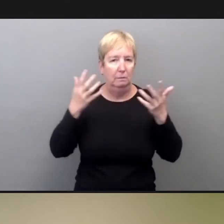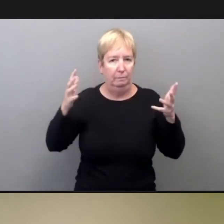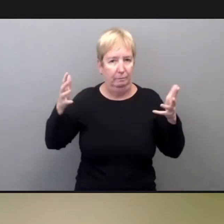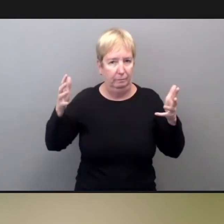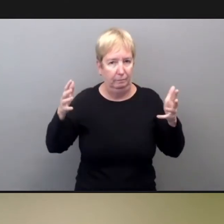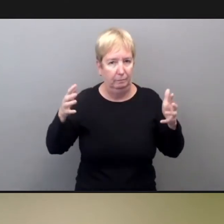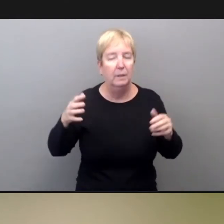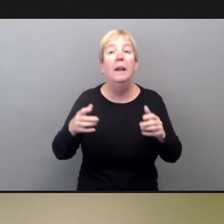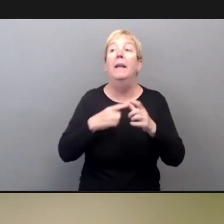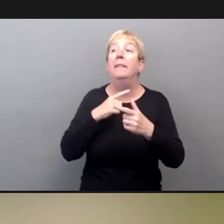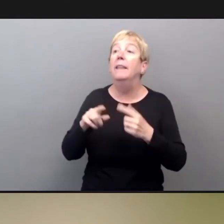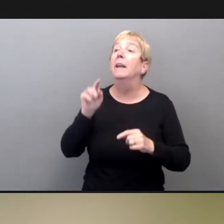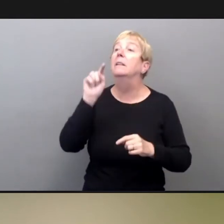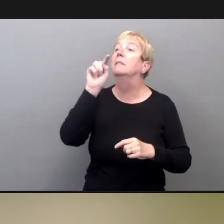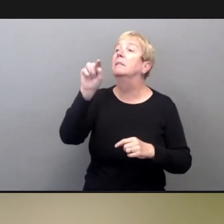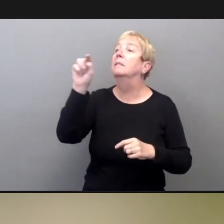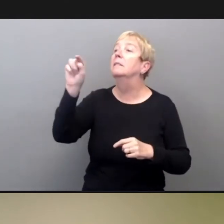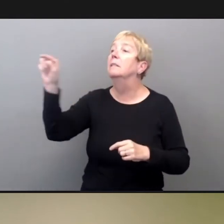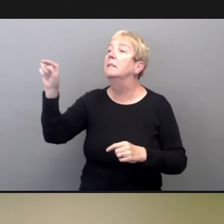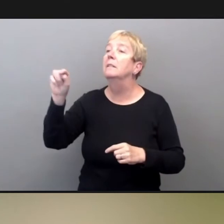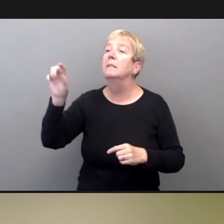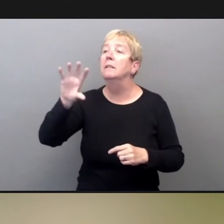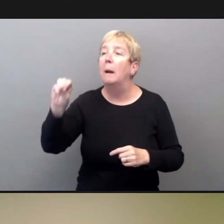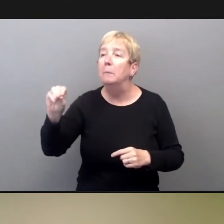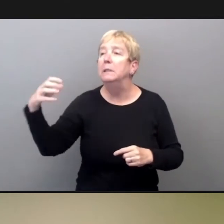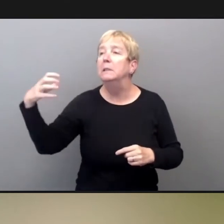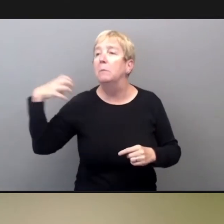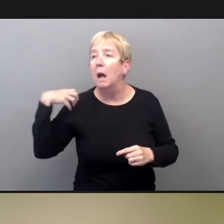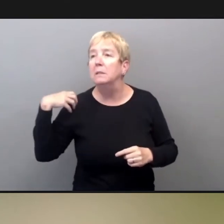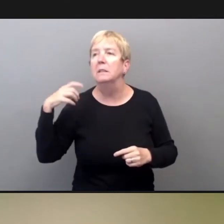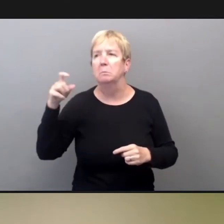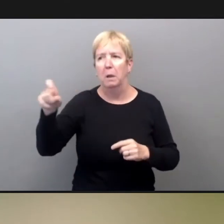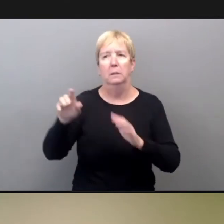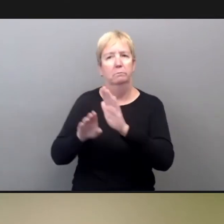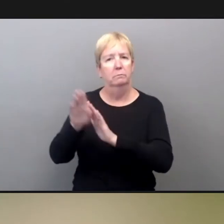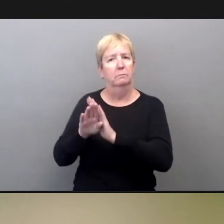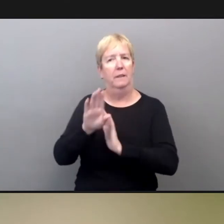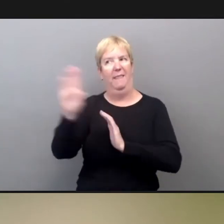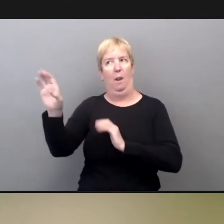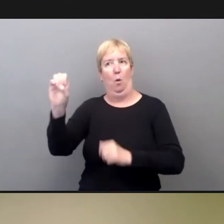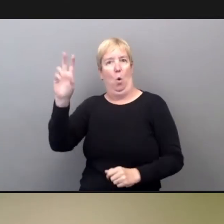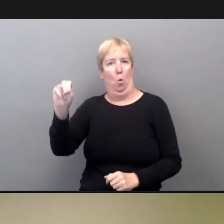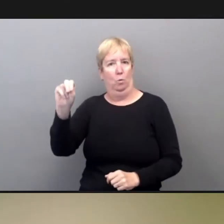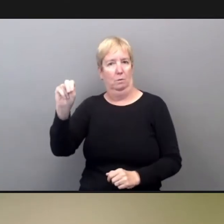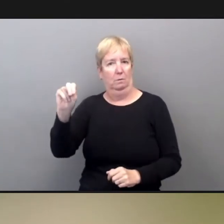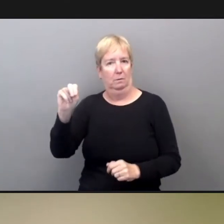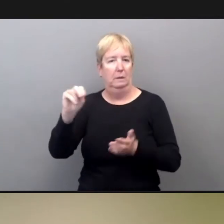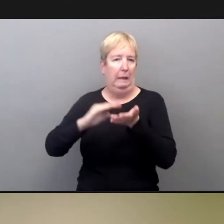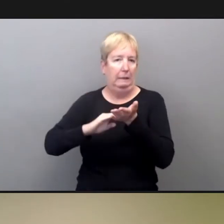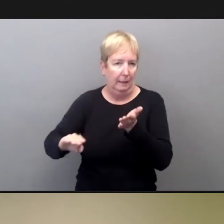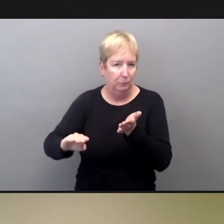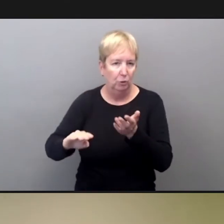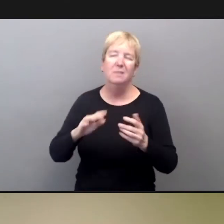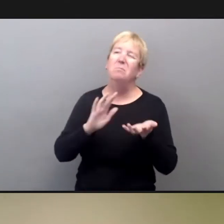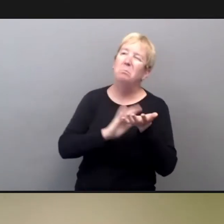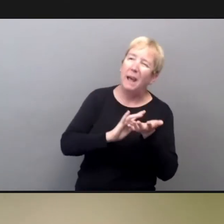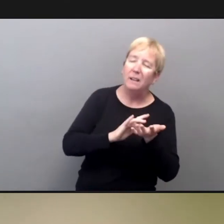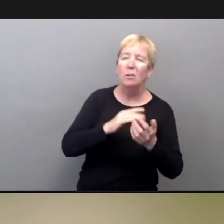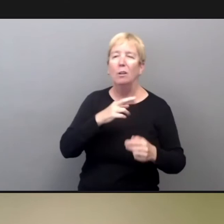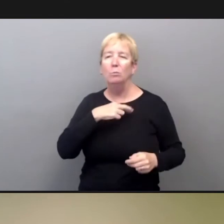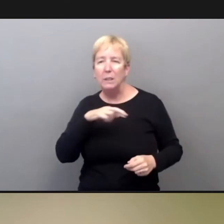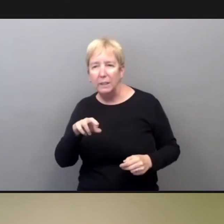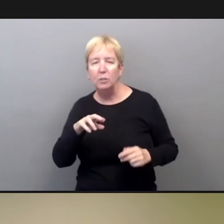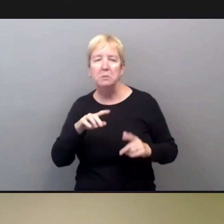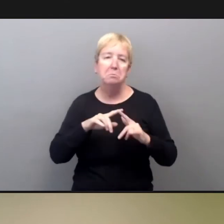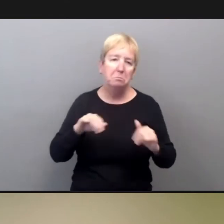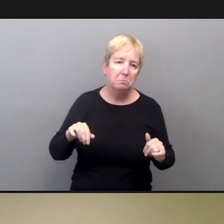individual employers need to develop their own process for medical or religious exemptions for the vaccine. And sometimes providers may